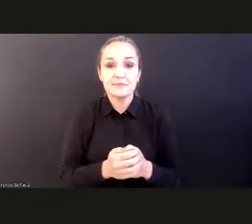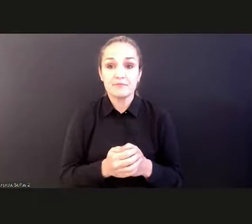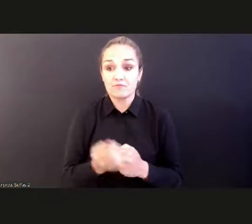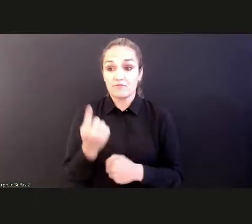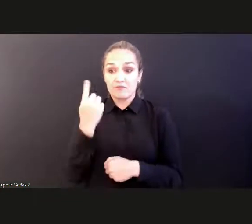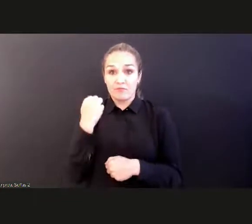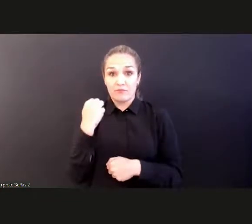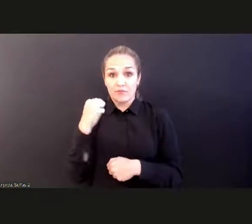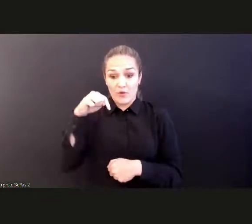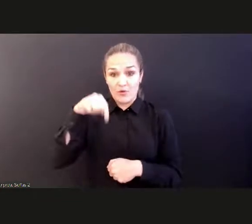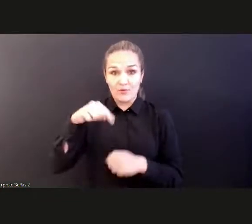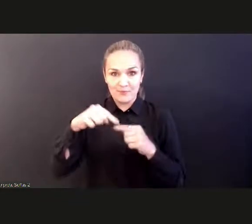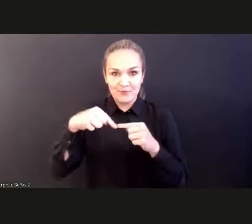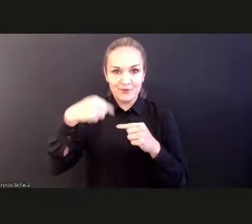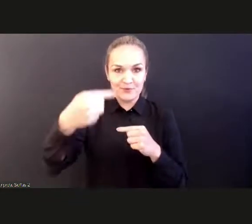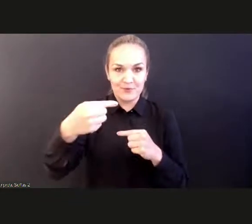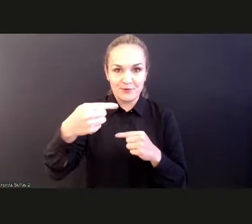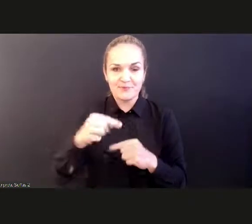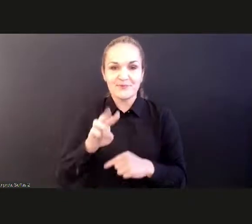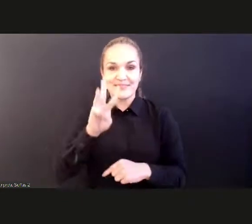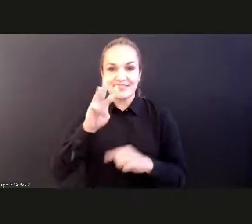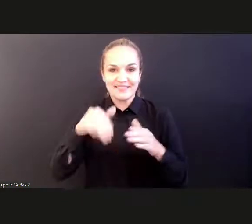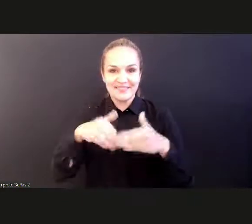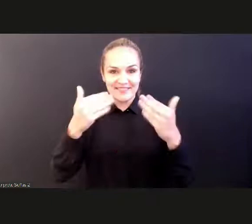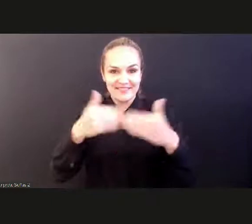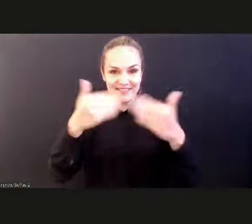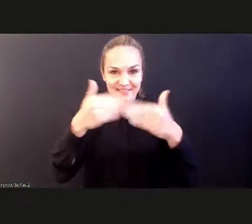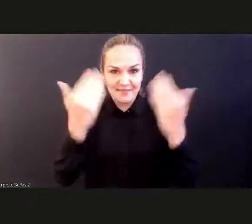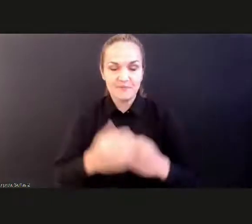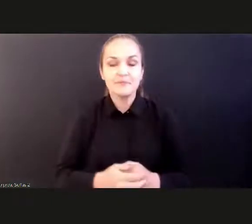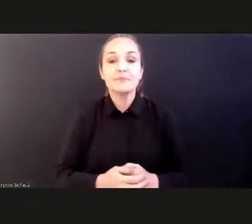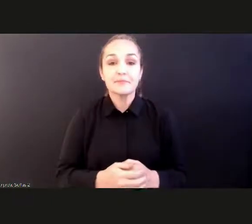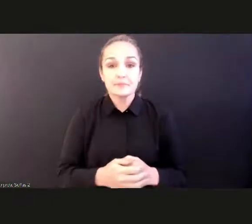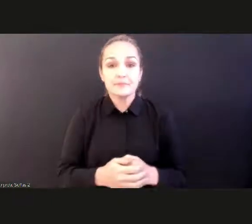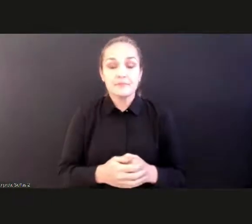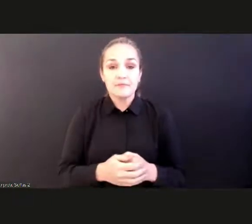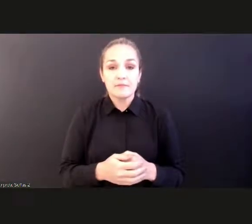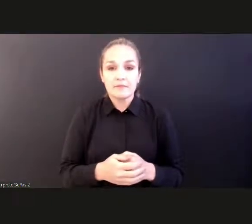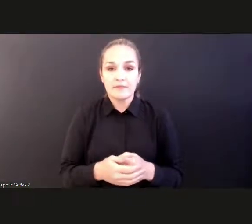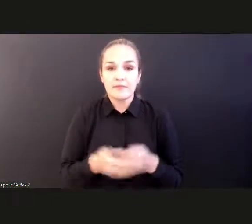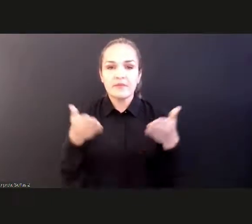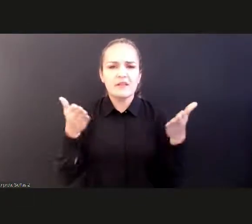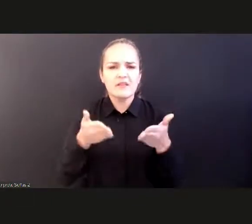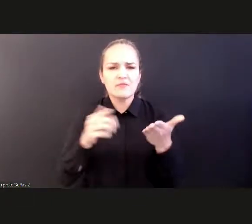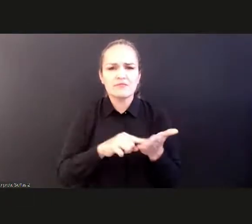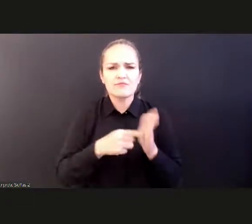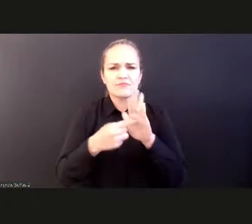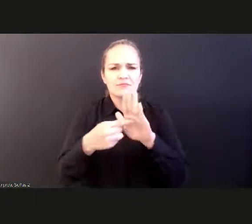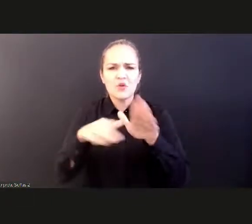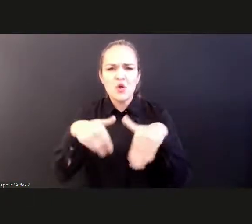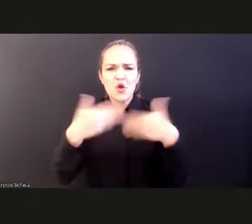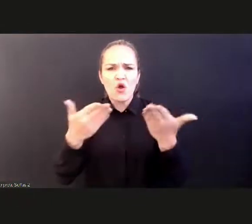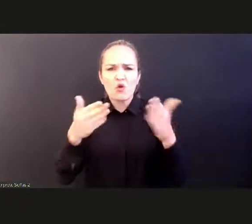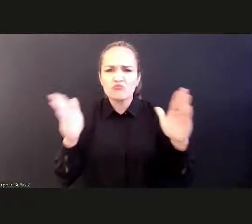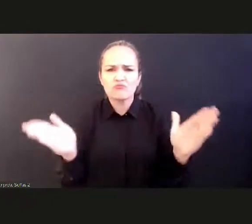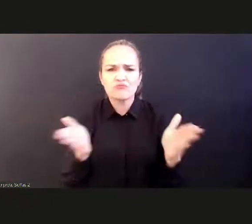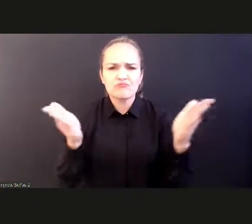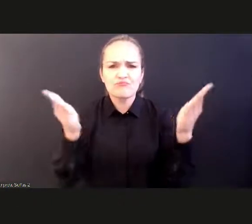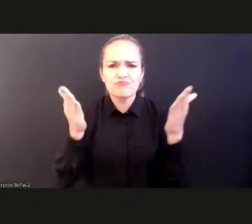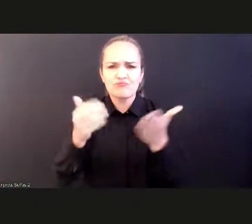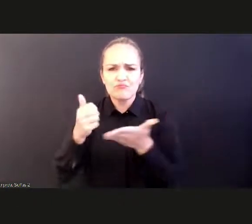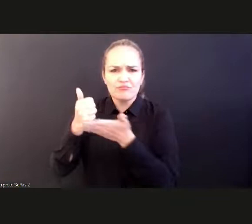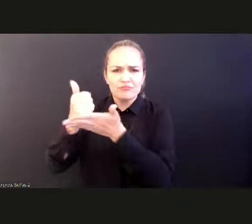session in particular will discuss the important issue of how to promote the participation of